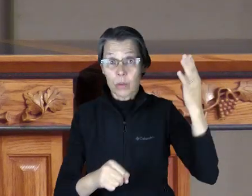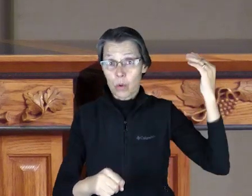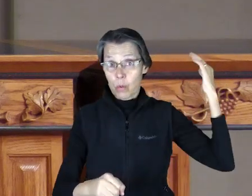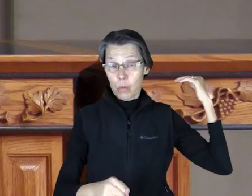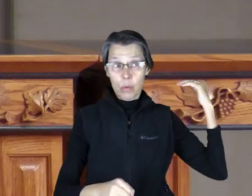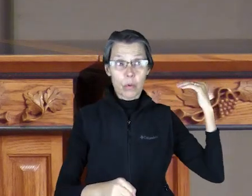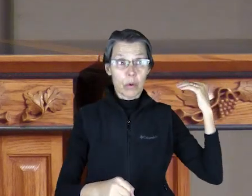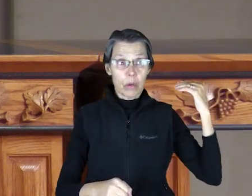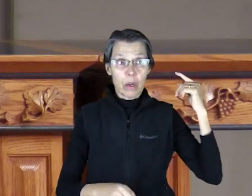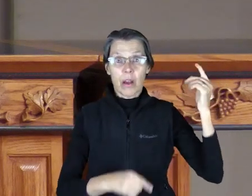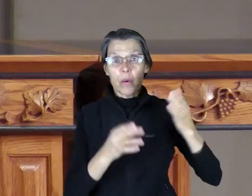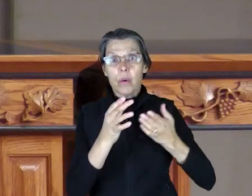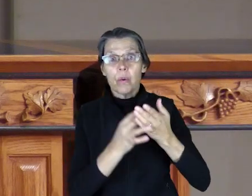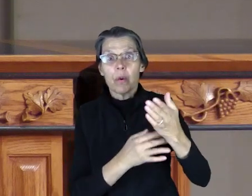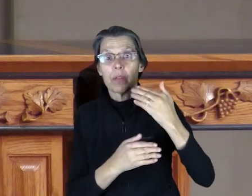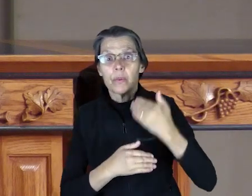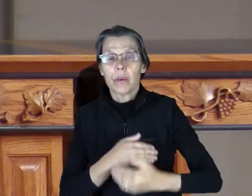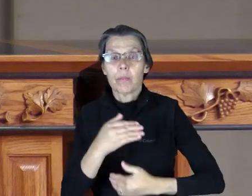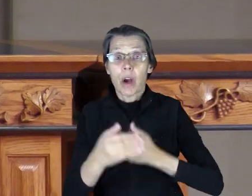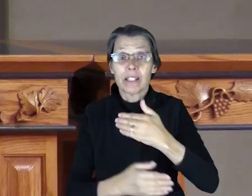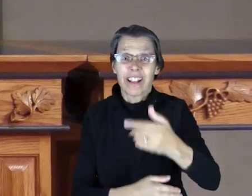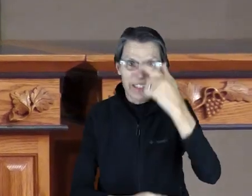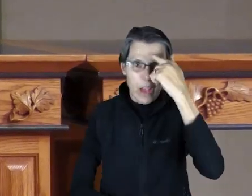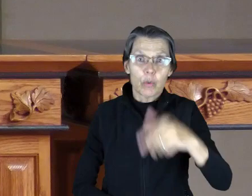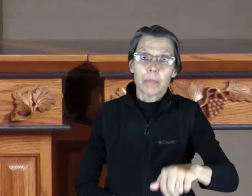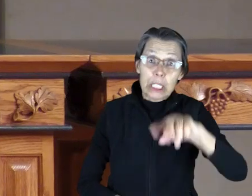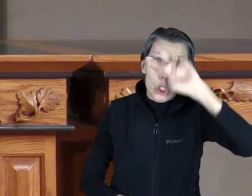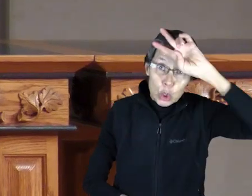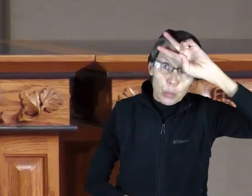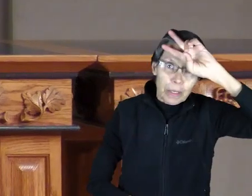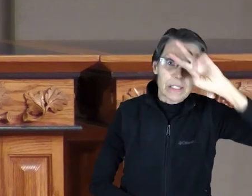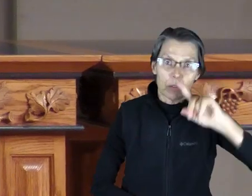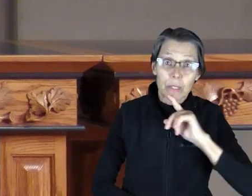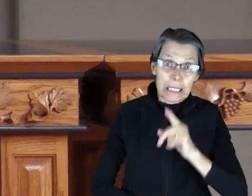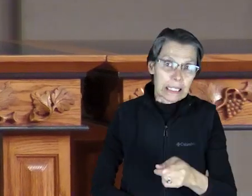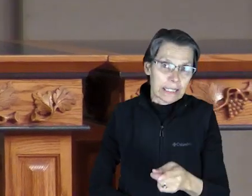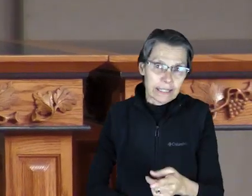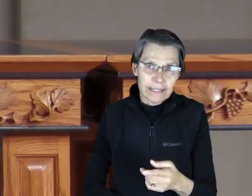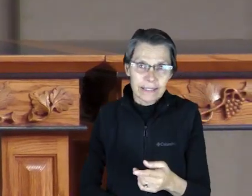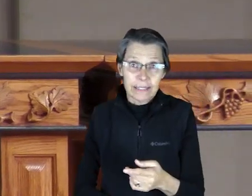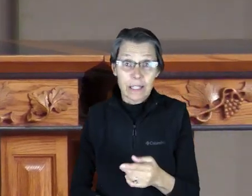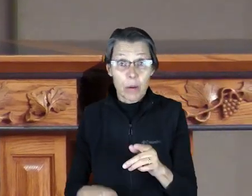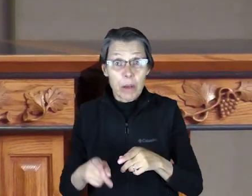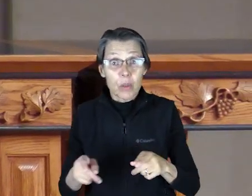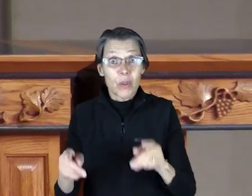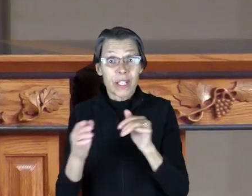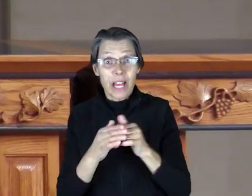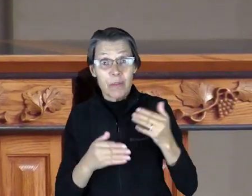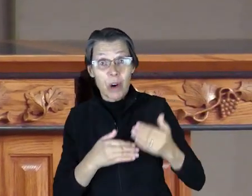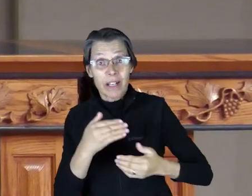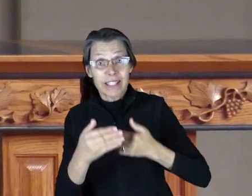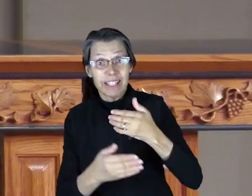ago, I went through sort of a process that going into it, I thought was going to be stupid because, you know.